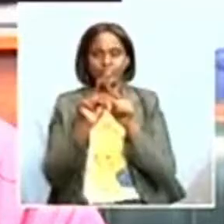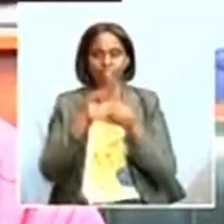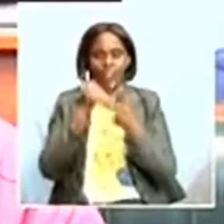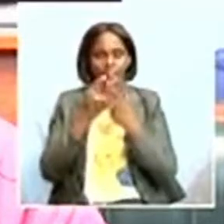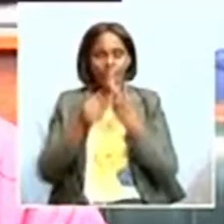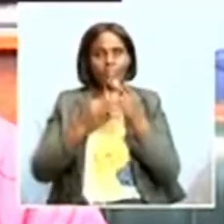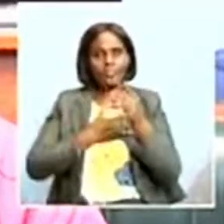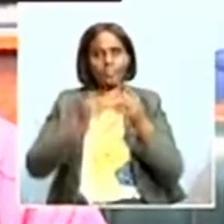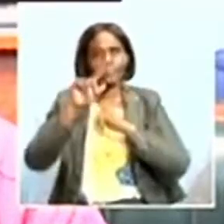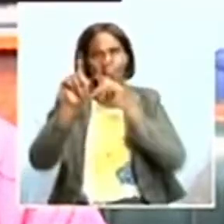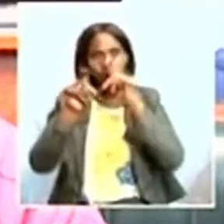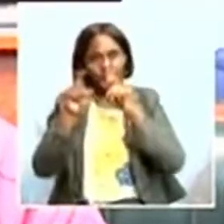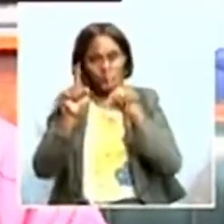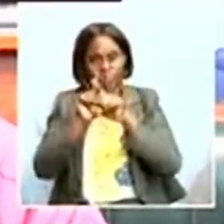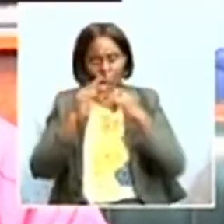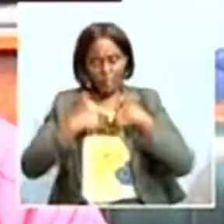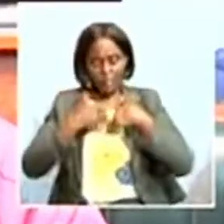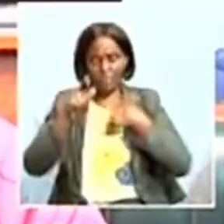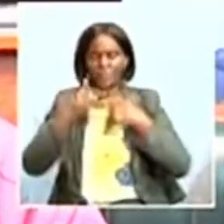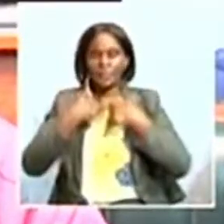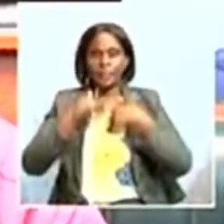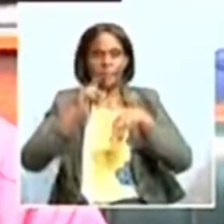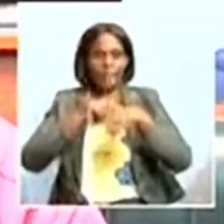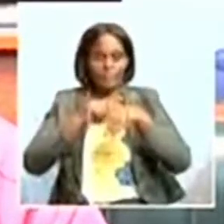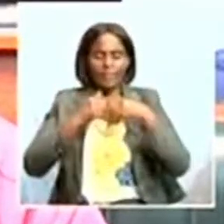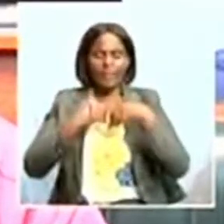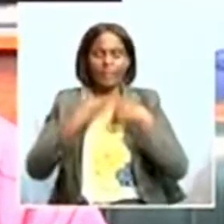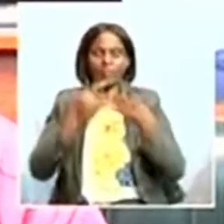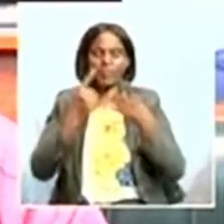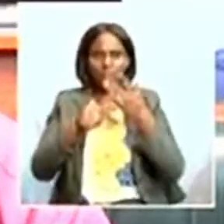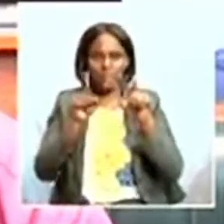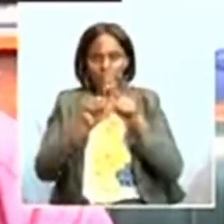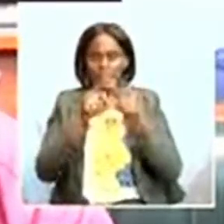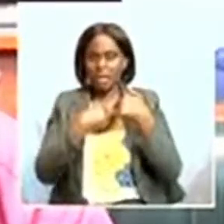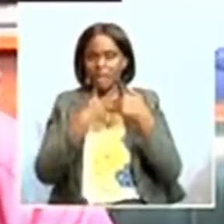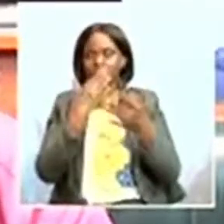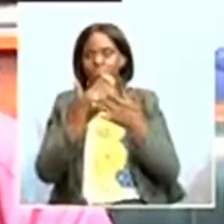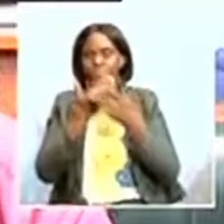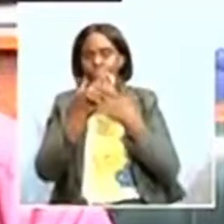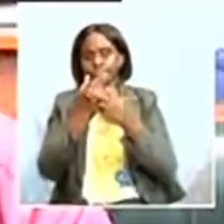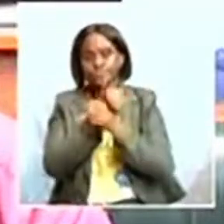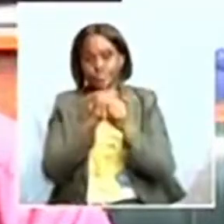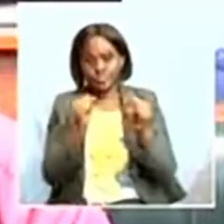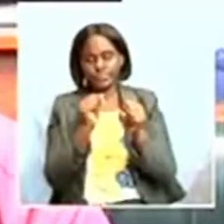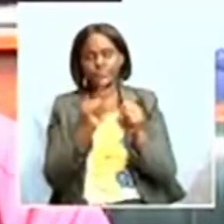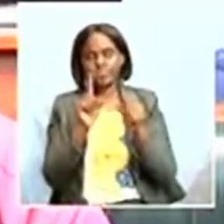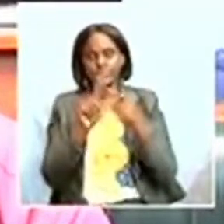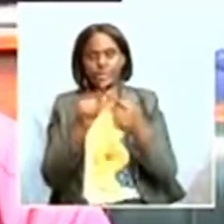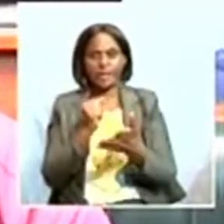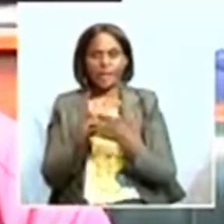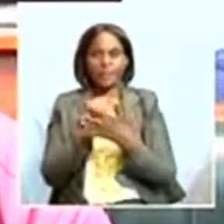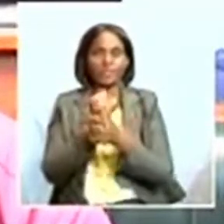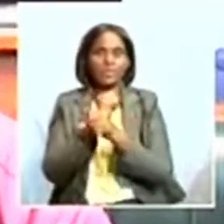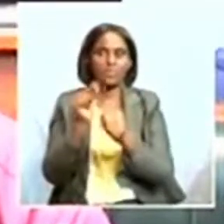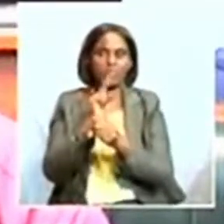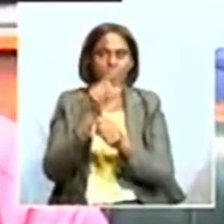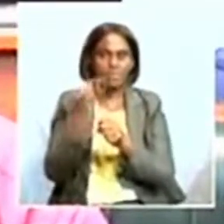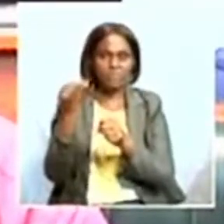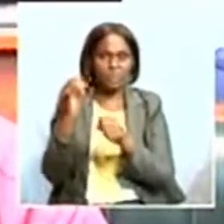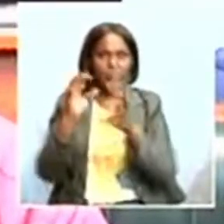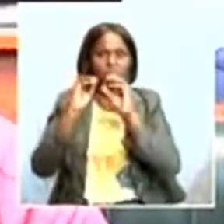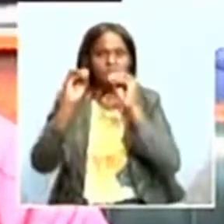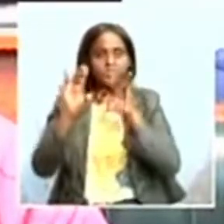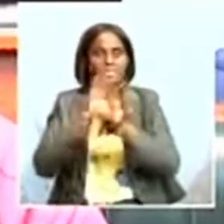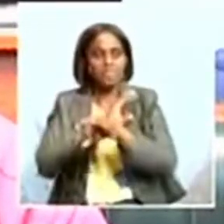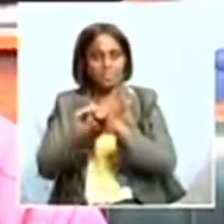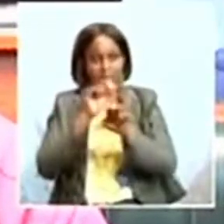you, have you taken into consideration and come up with practical solutions to address issue of teachers'